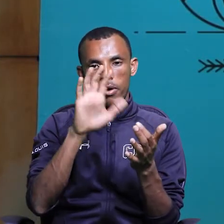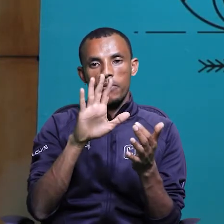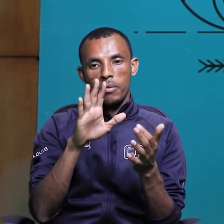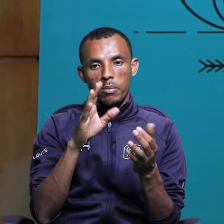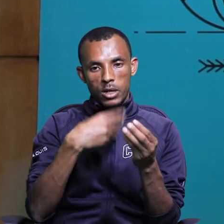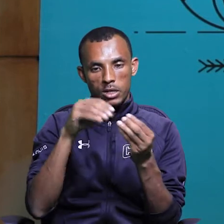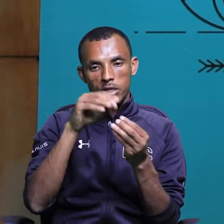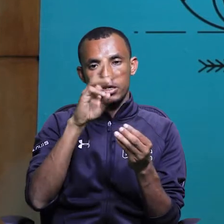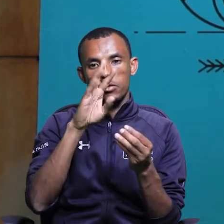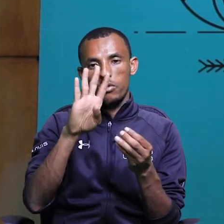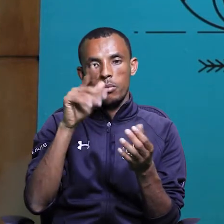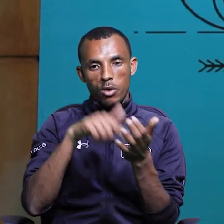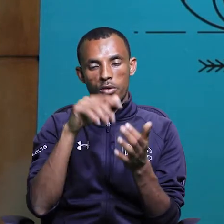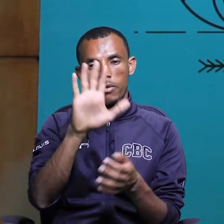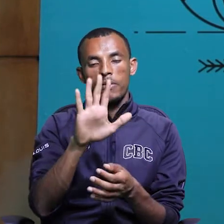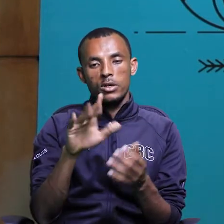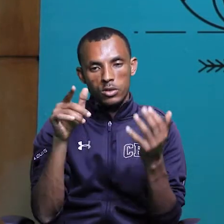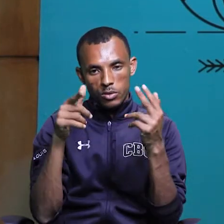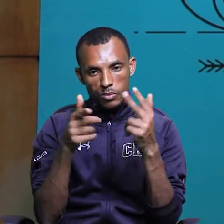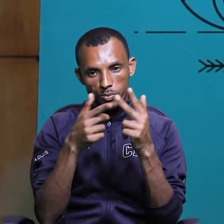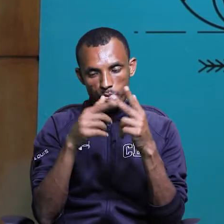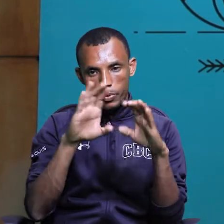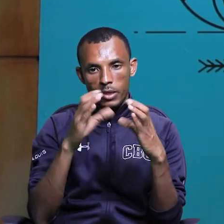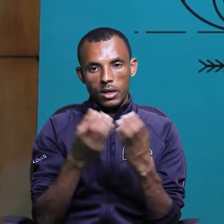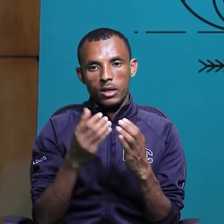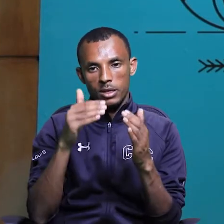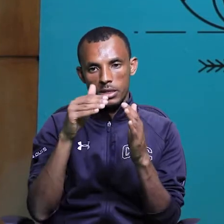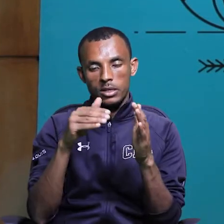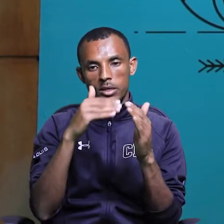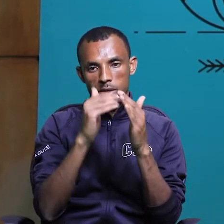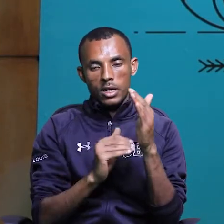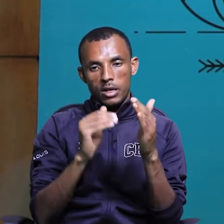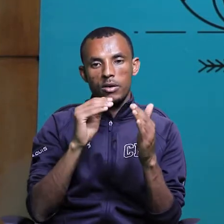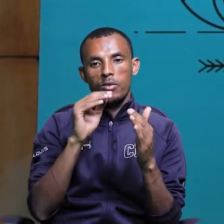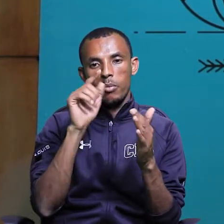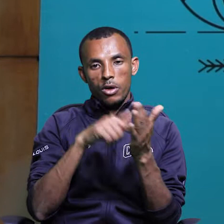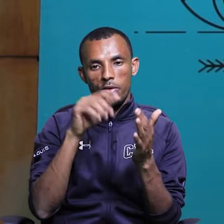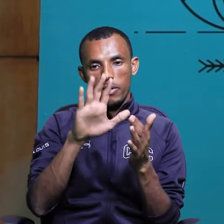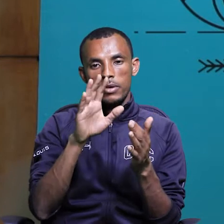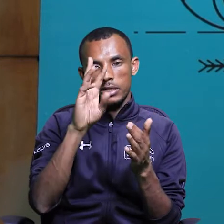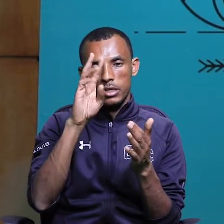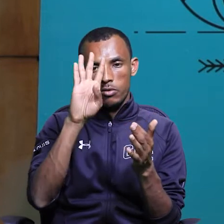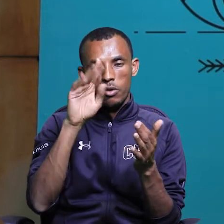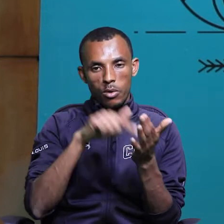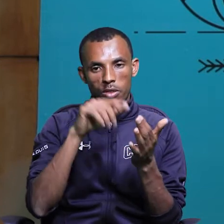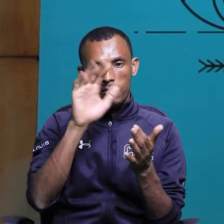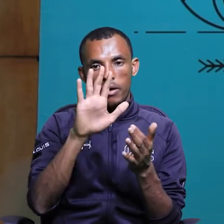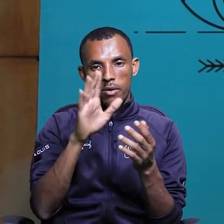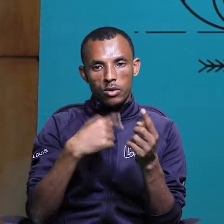64.5. Third class, subtract 0.5, 64.5